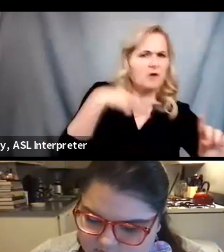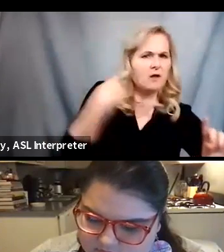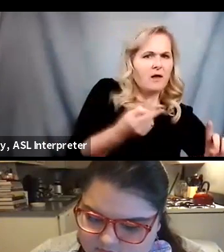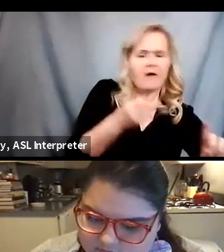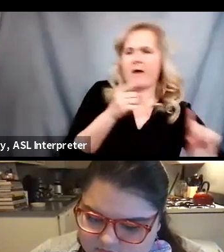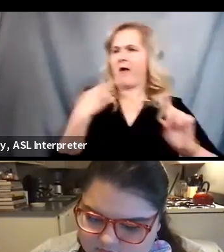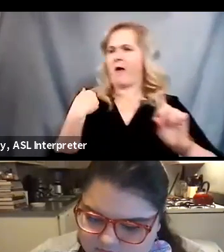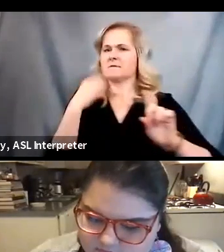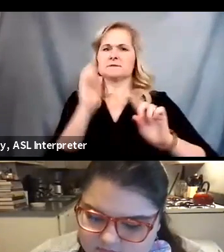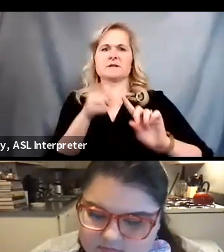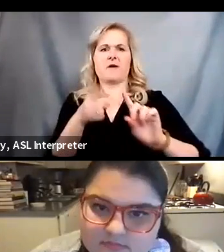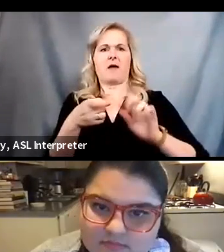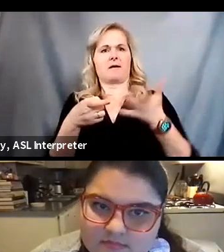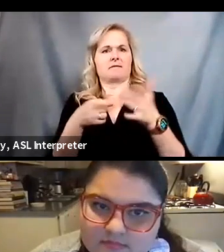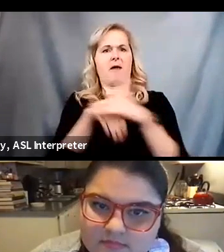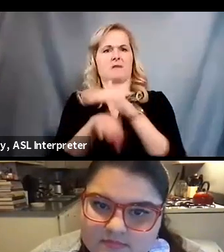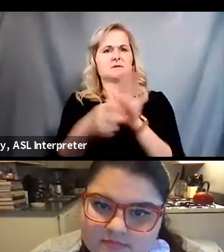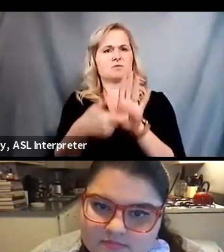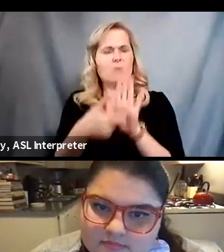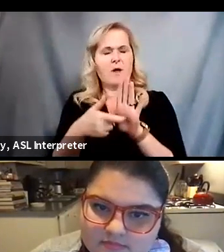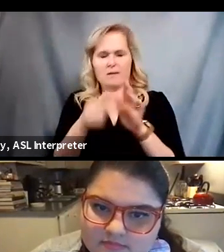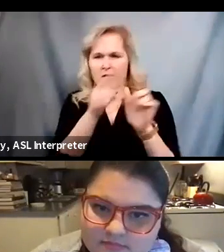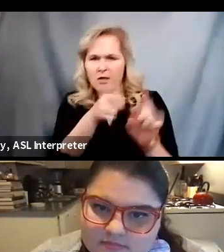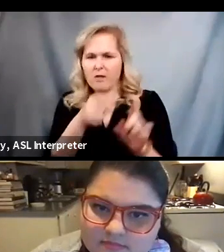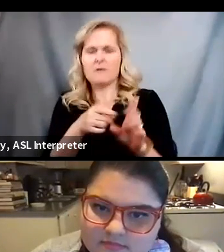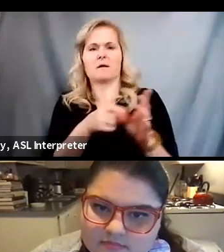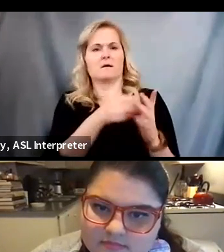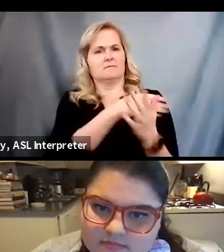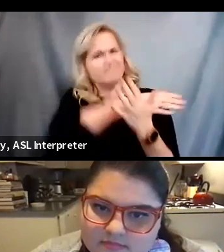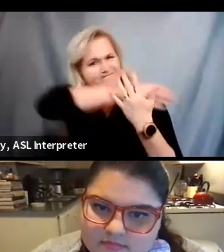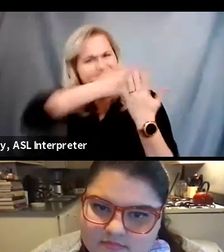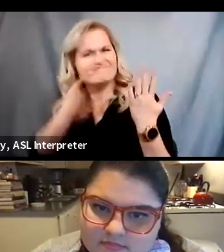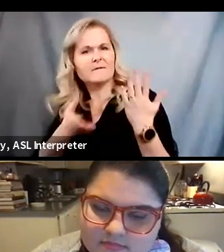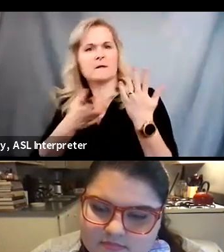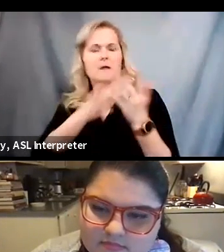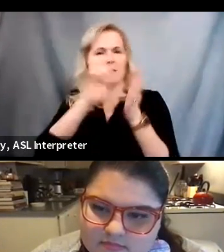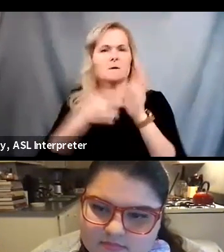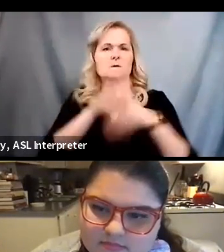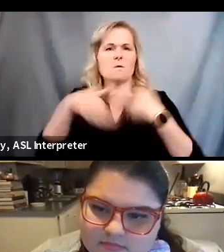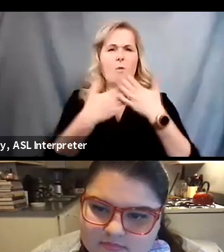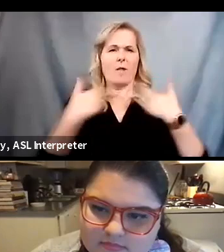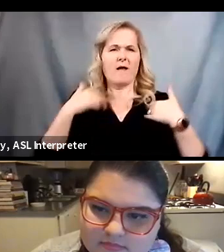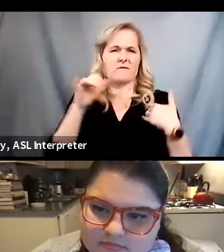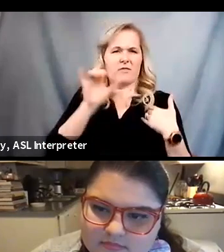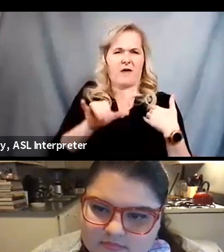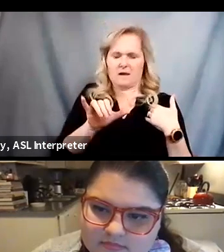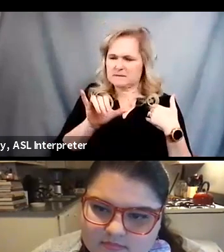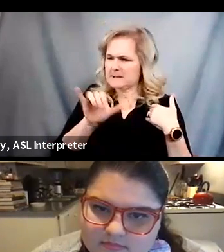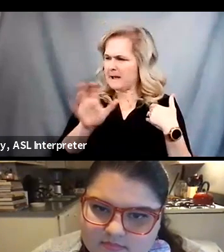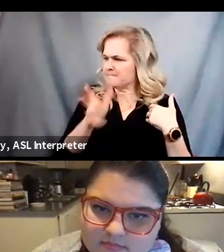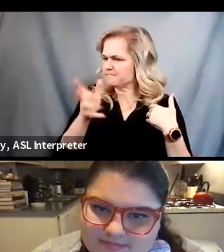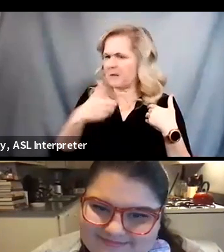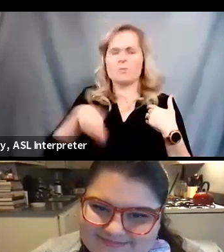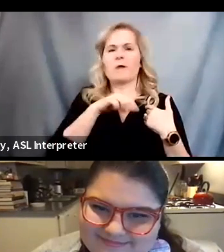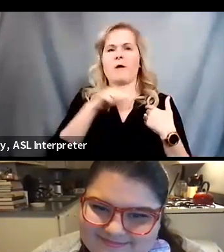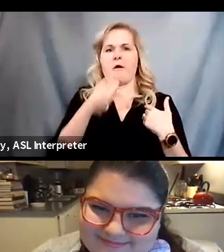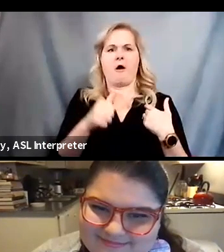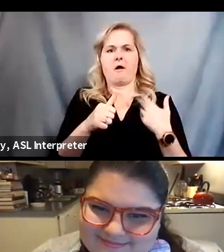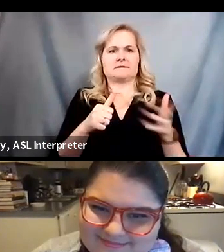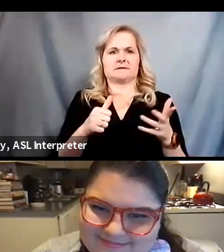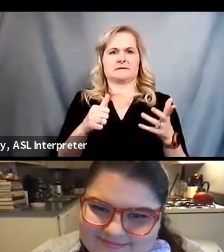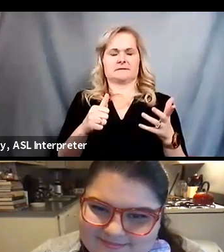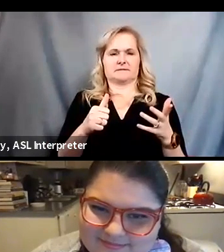so by acknowledging that we all have those, that we are not empty